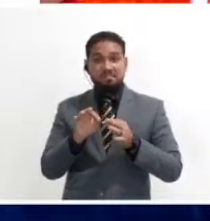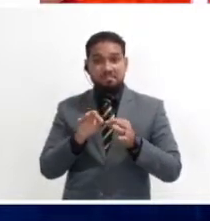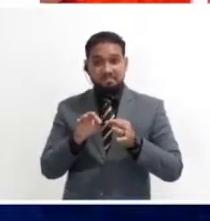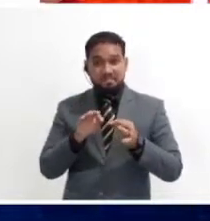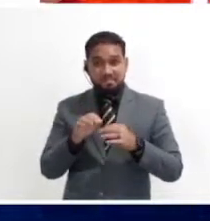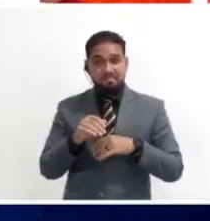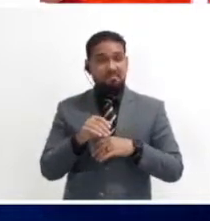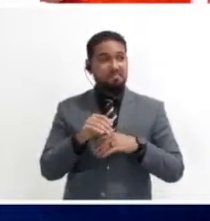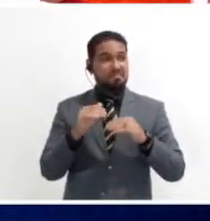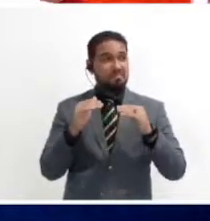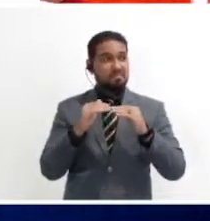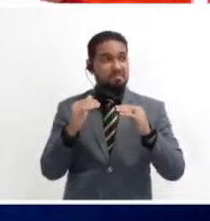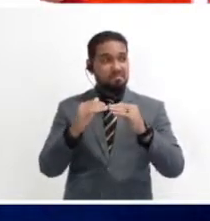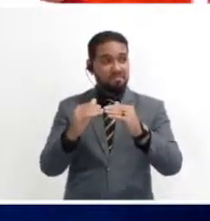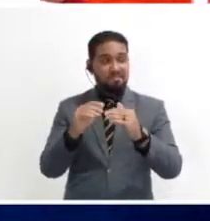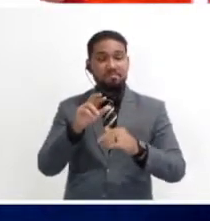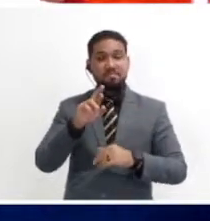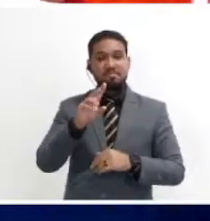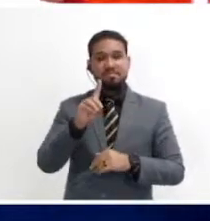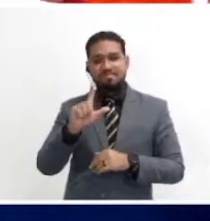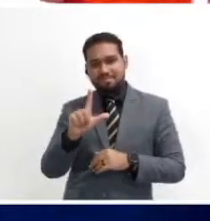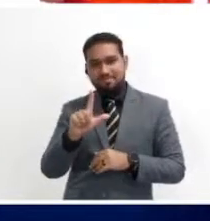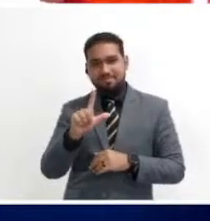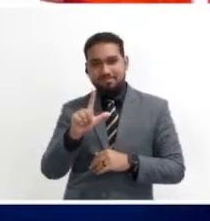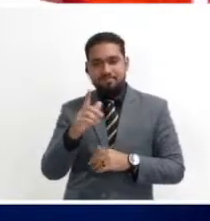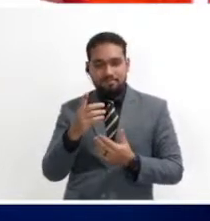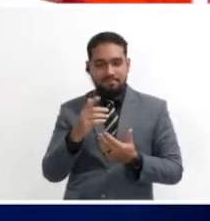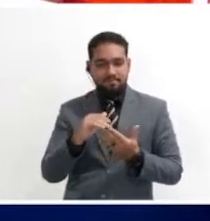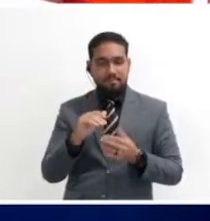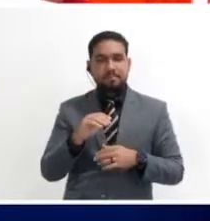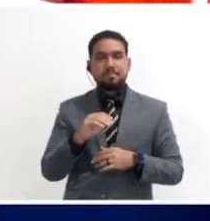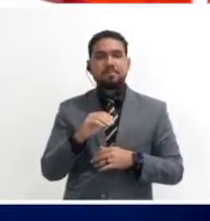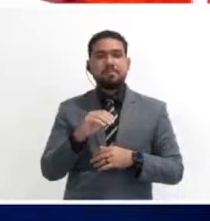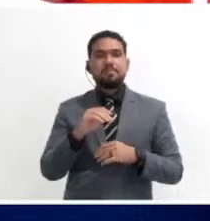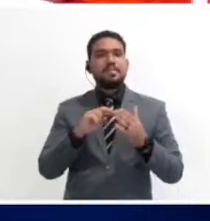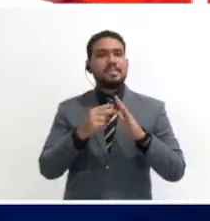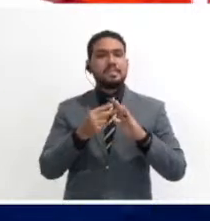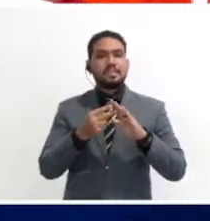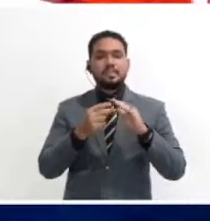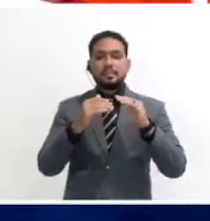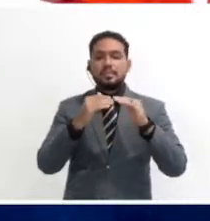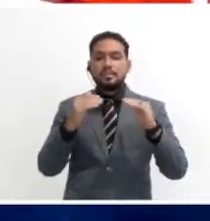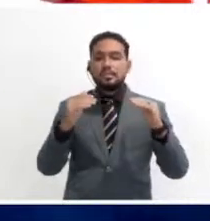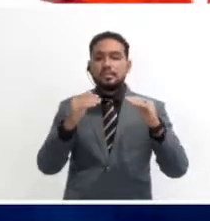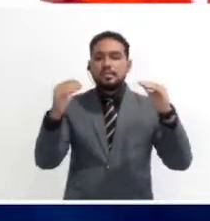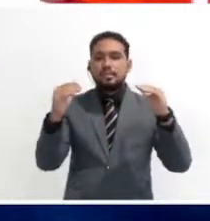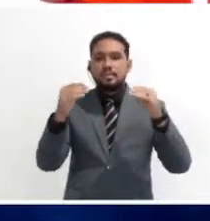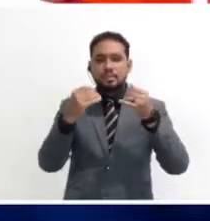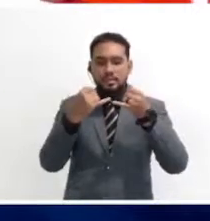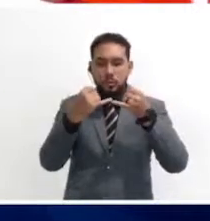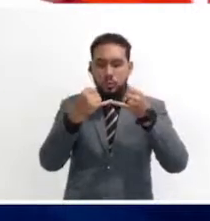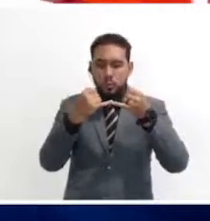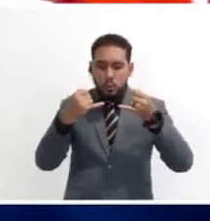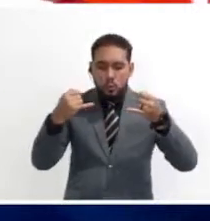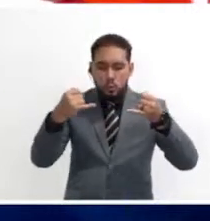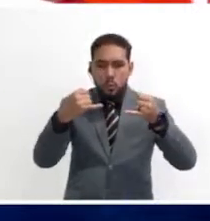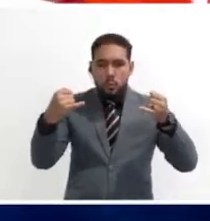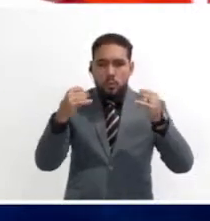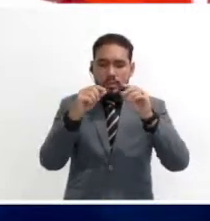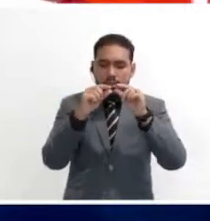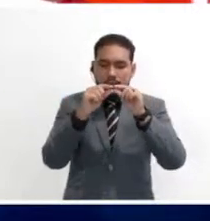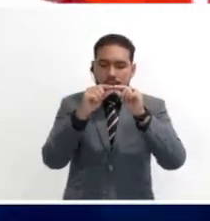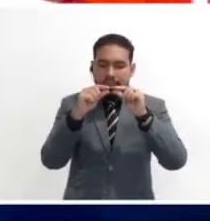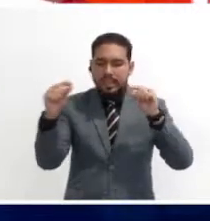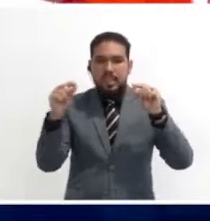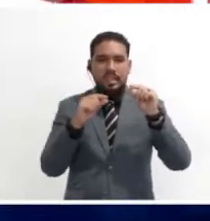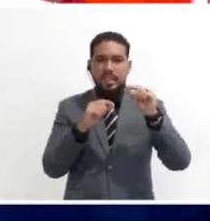is just generally some kind of film that's less than 25 microns thick. And typically these are